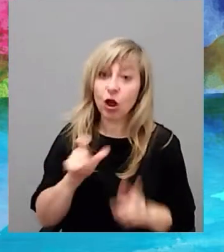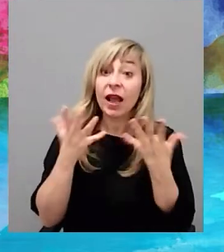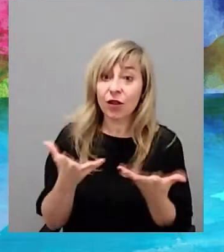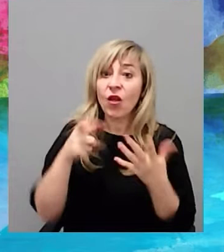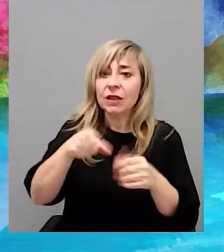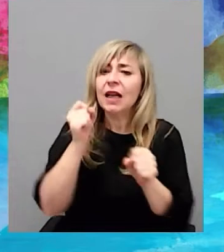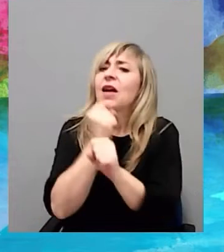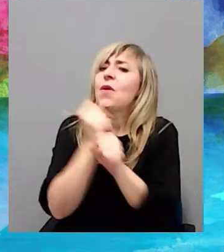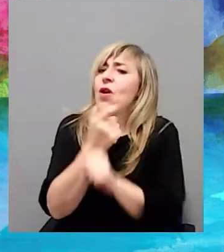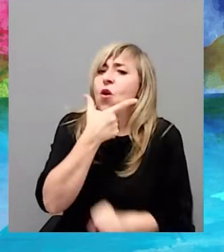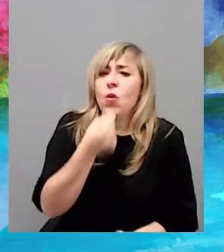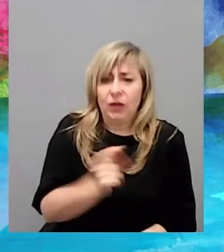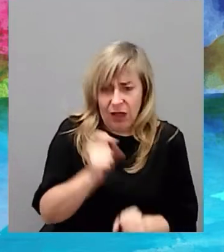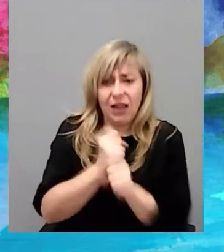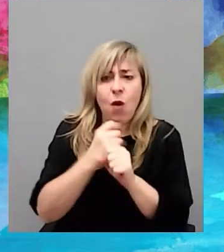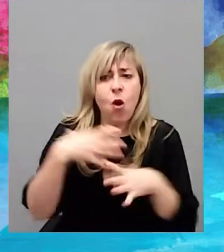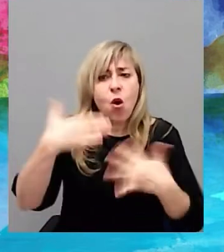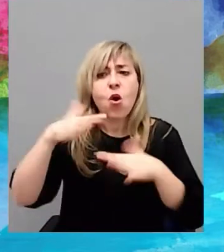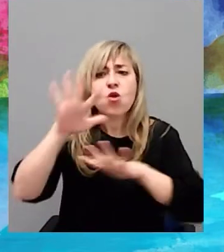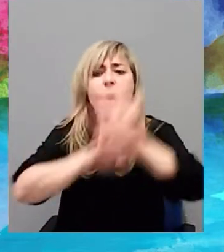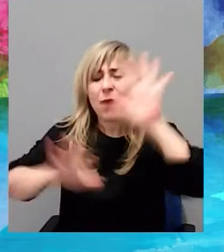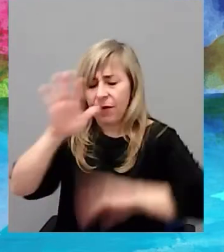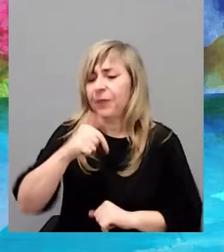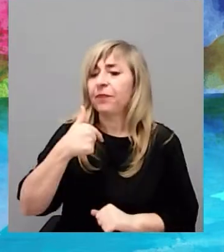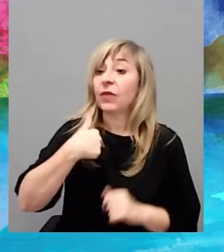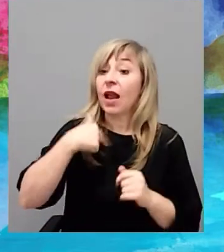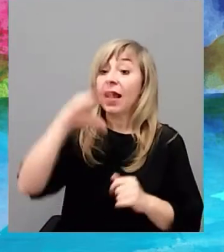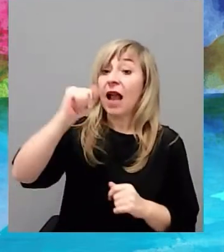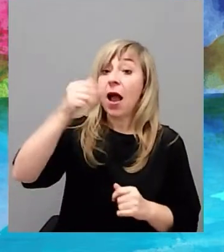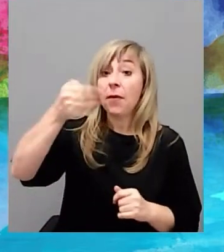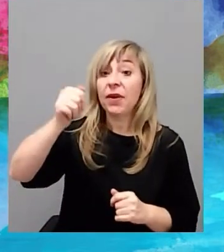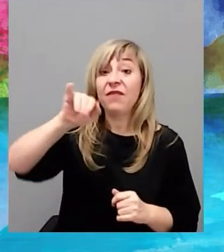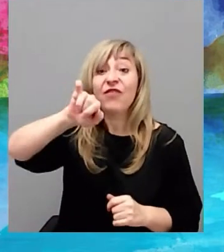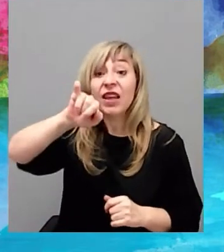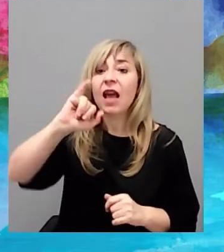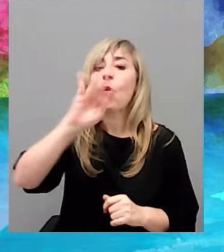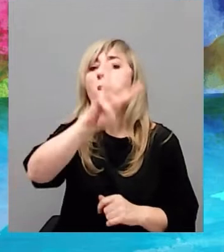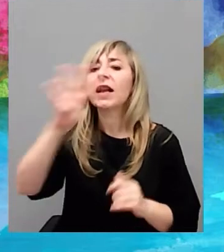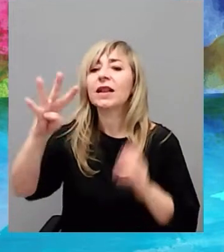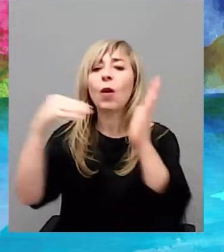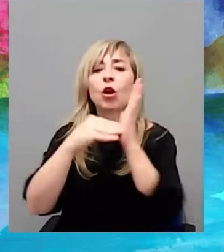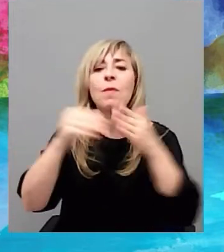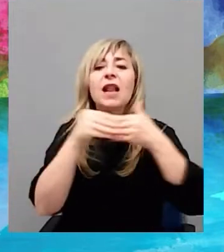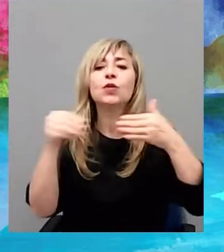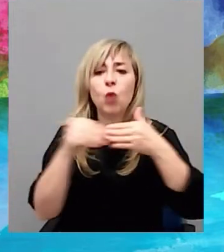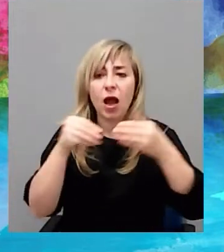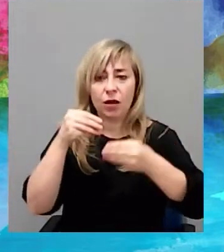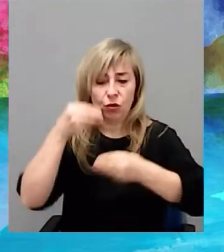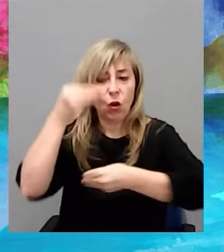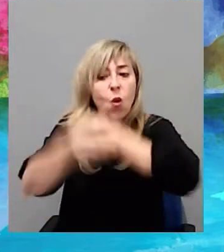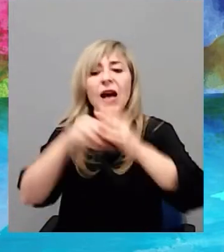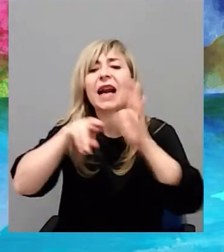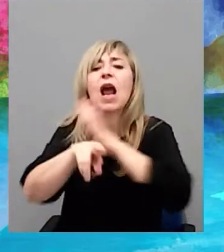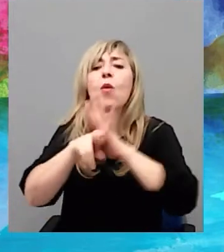a complicated task. Now, at Cabify, we have 124,000 users that use accessible